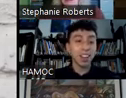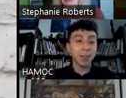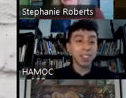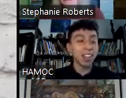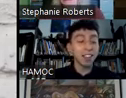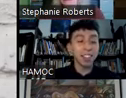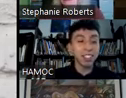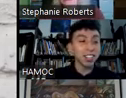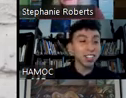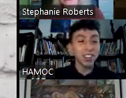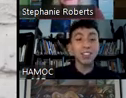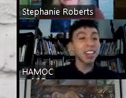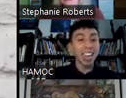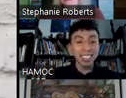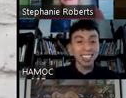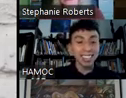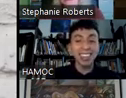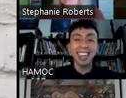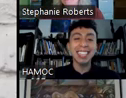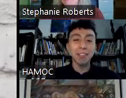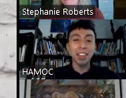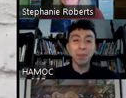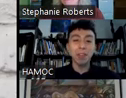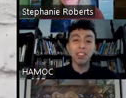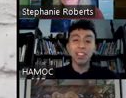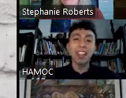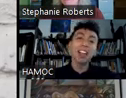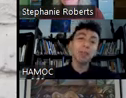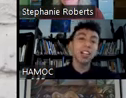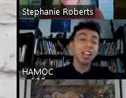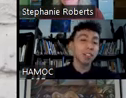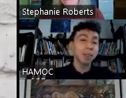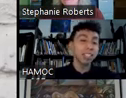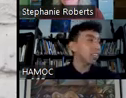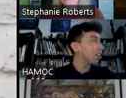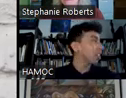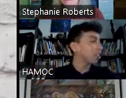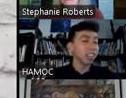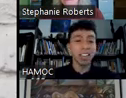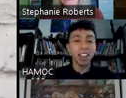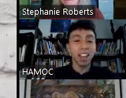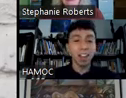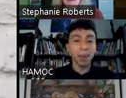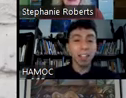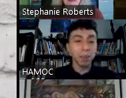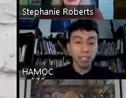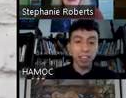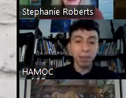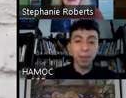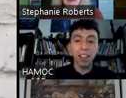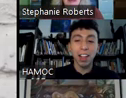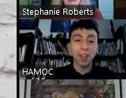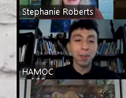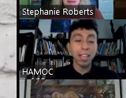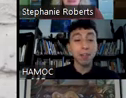picked. Tell Evelyn she looks fantastic. And definitely you both should come check out the piece here digitally in the